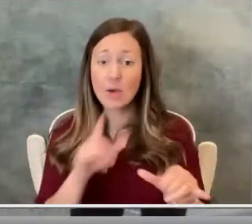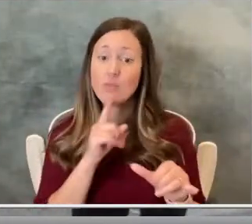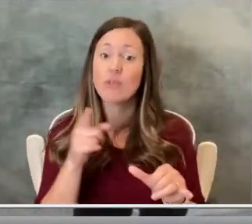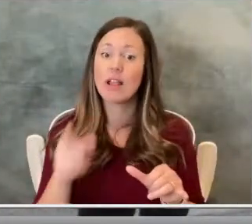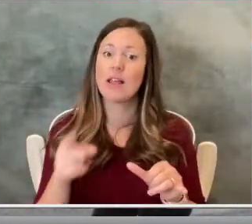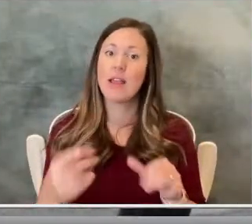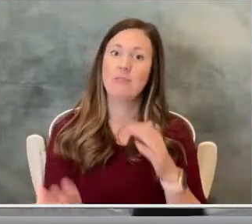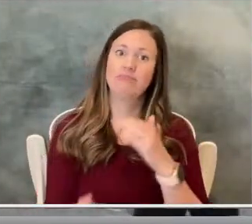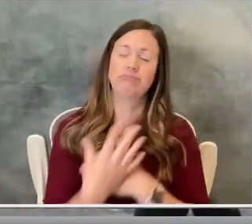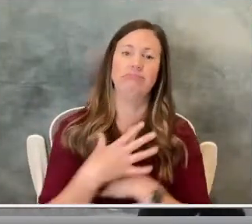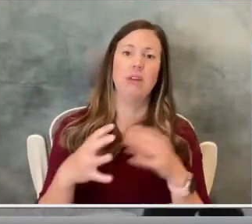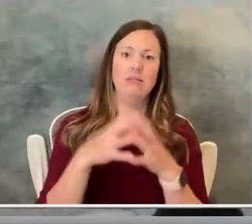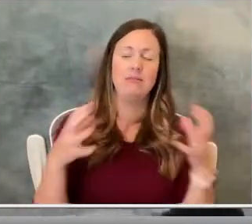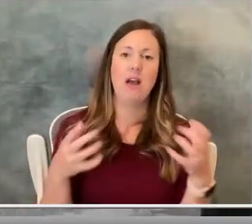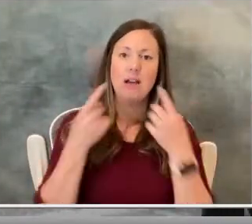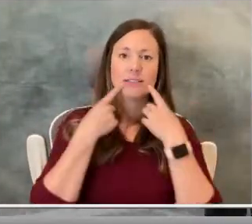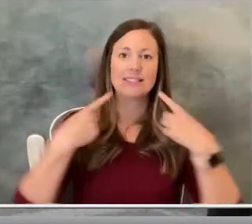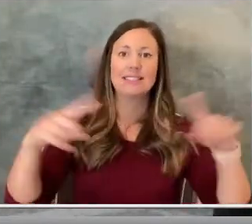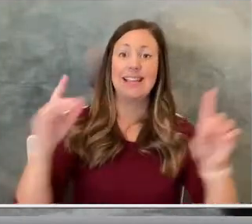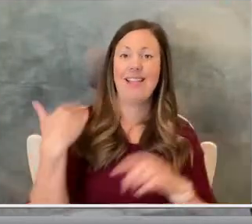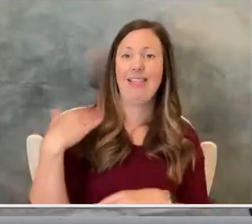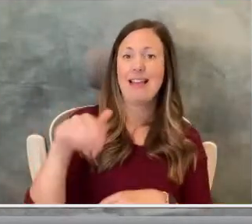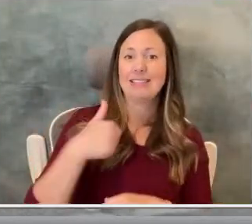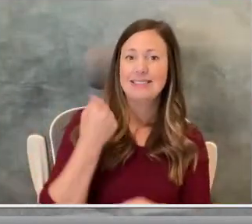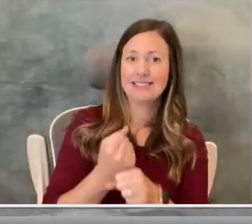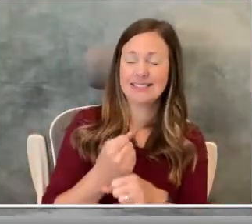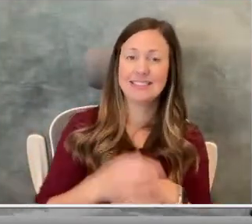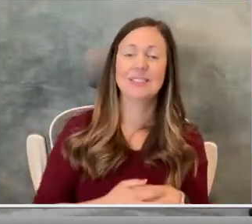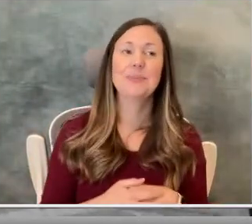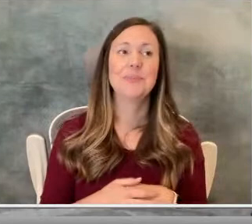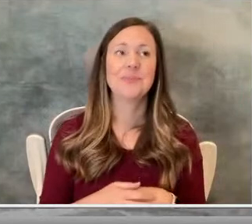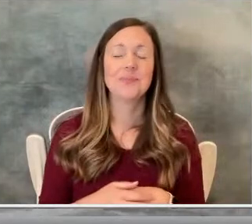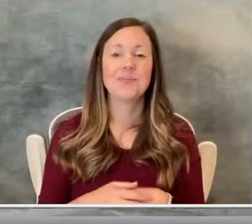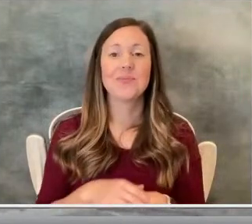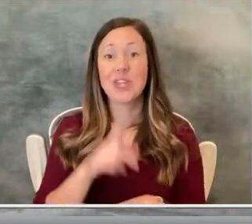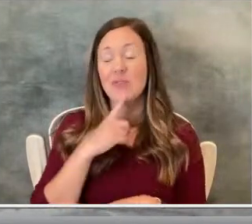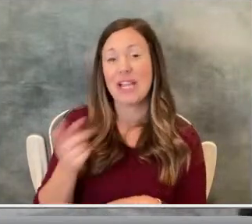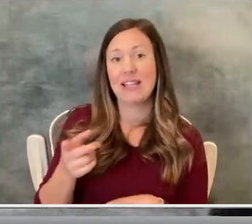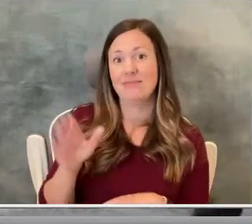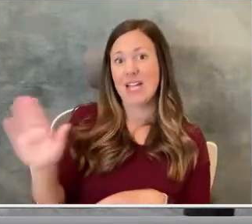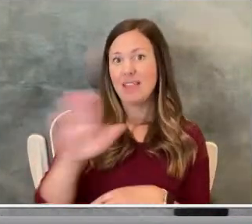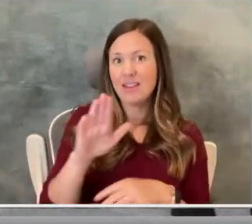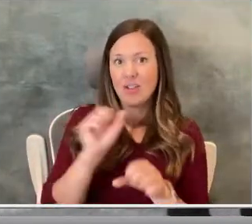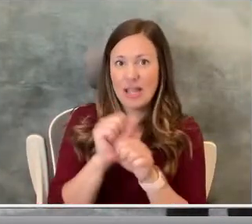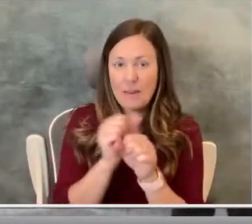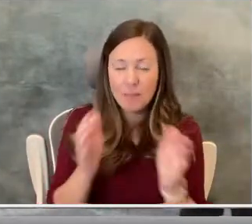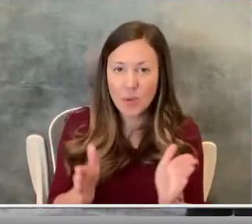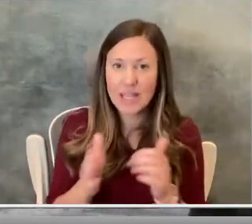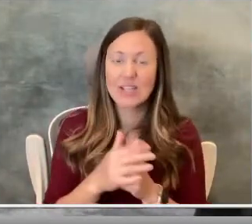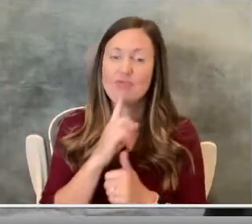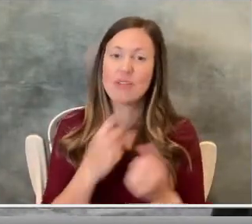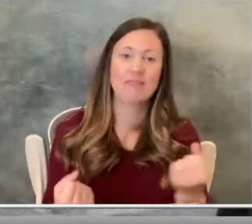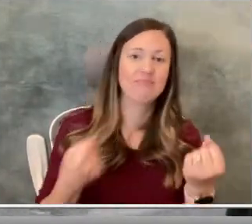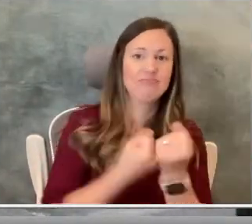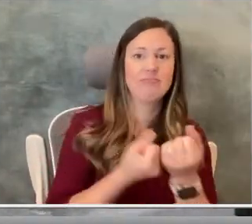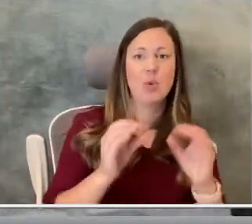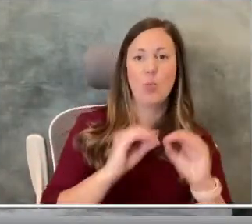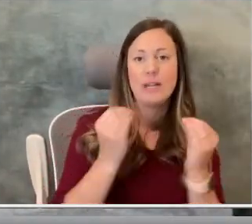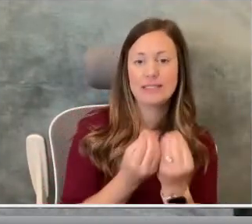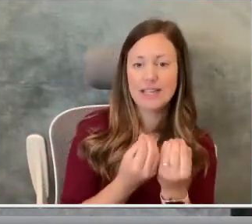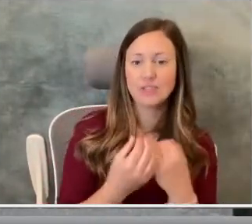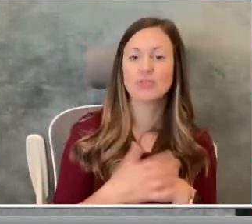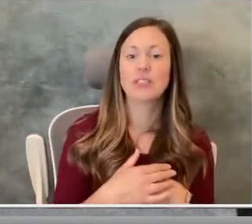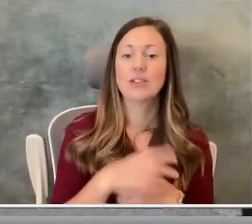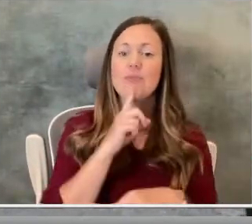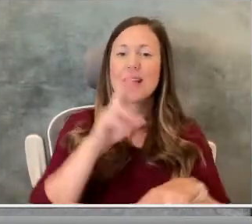success over the last decade. Their employees are so supportive of the organization. So fun to see everybody